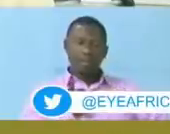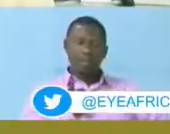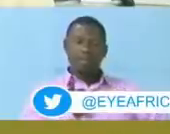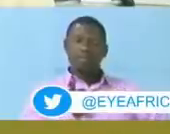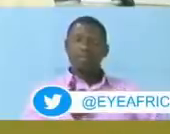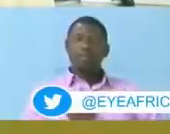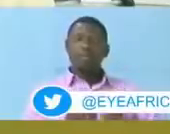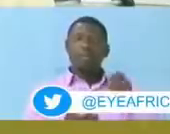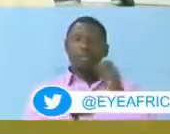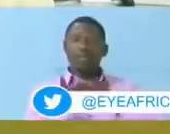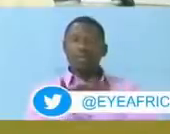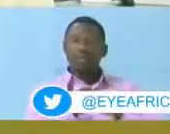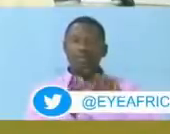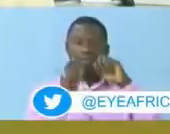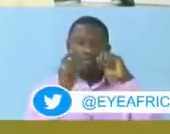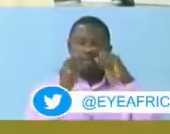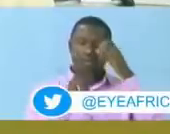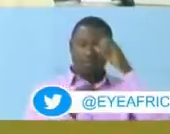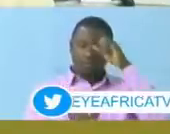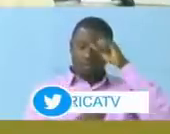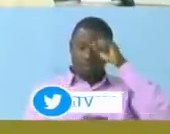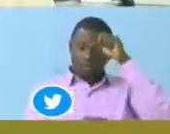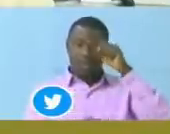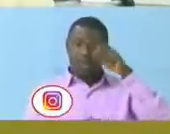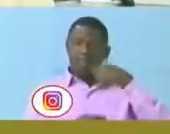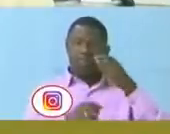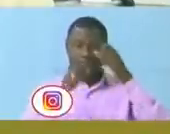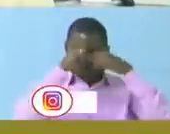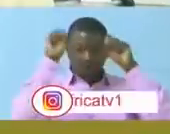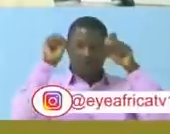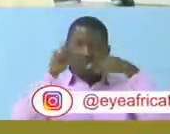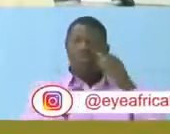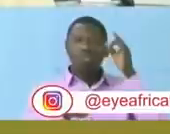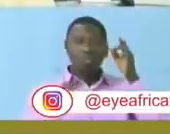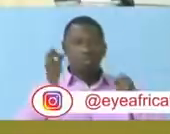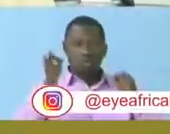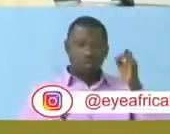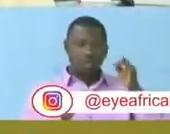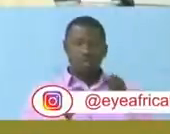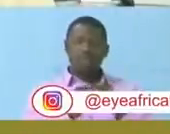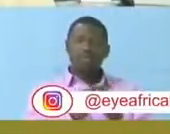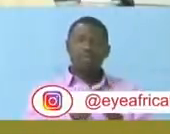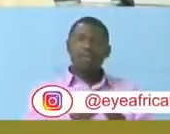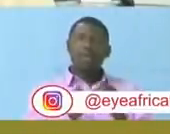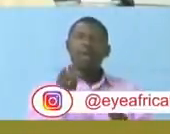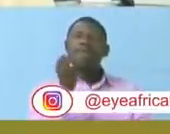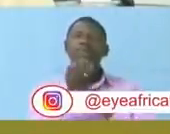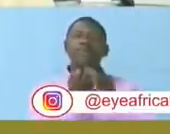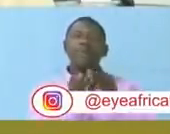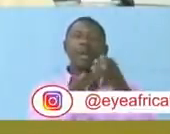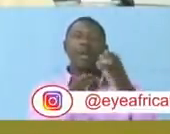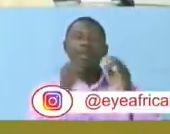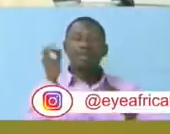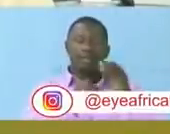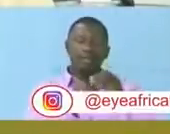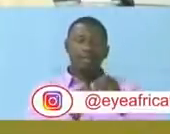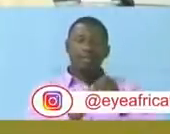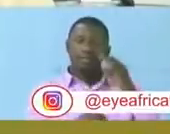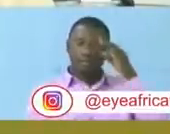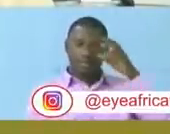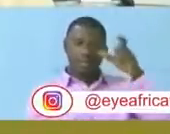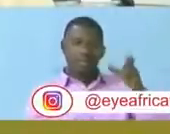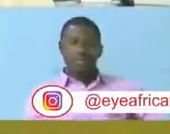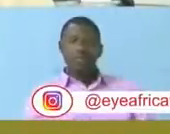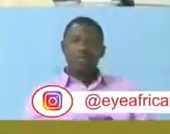Secretary of State for Justice. Secretary of State, Member Tatlini Nkintola. Secretary of State for Foreign Affairs. Secretary of State, Member Nimbantala Banko